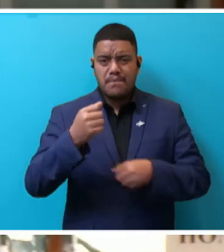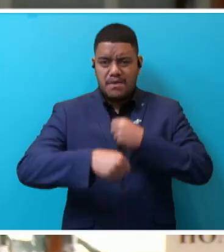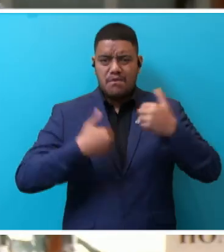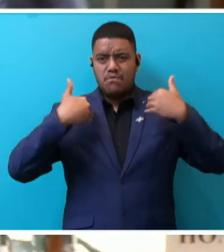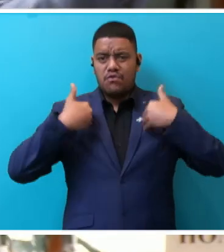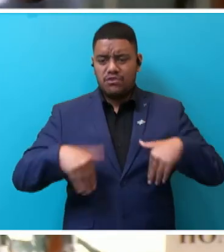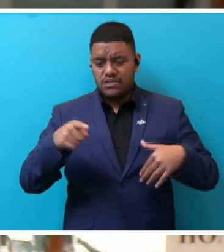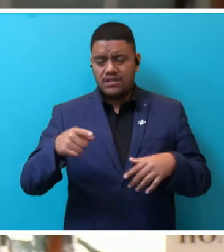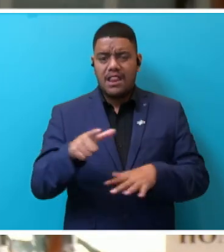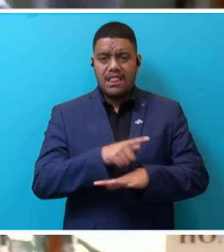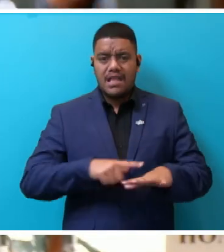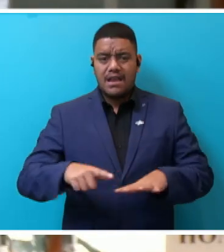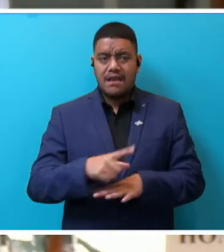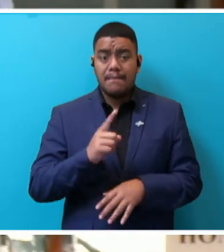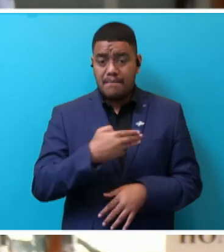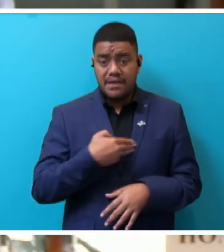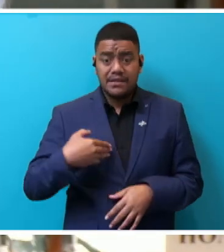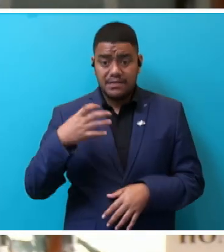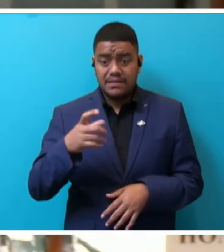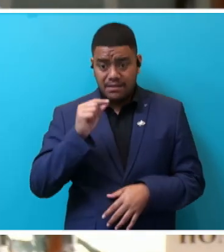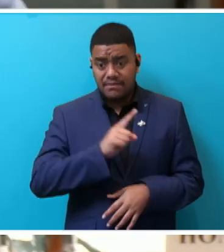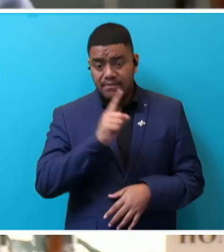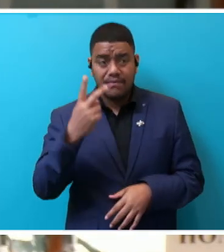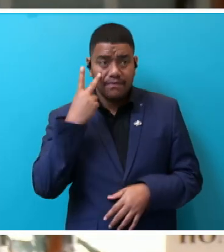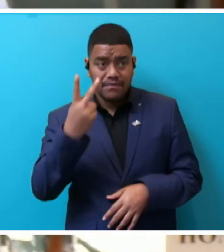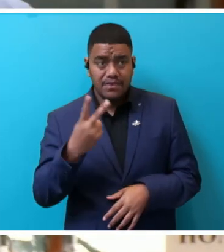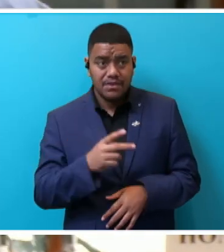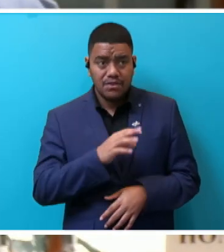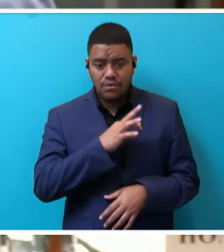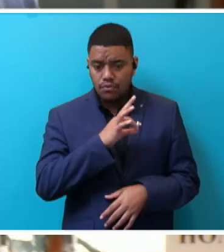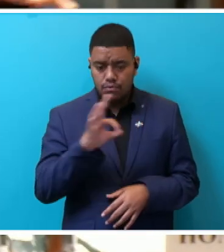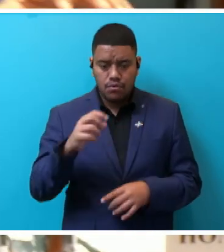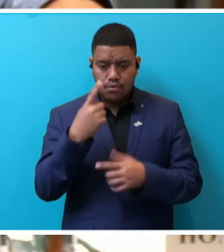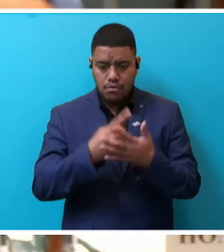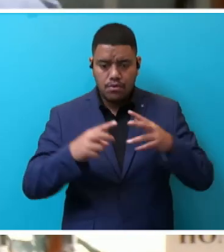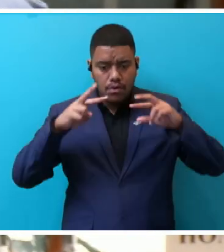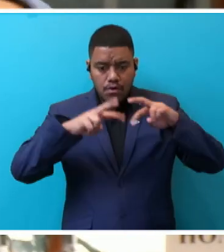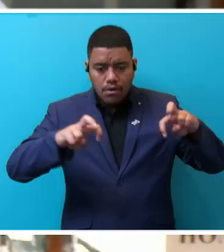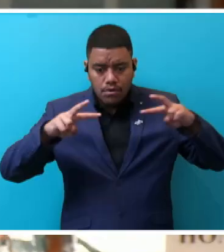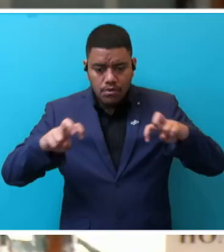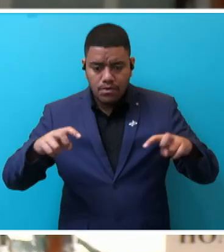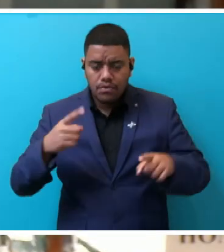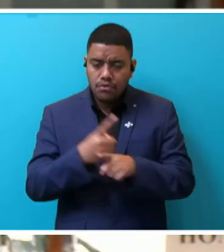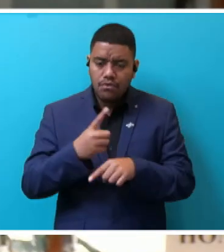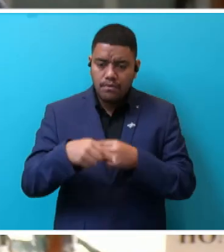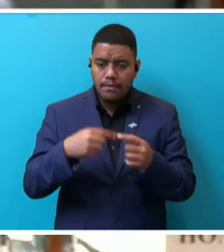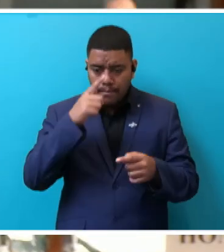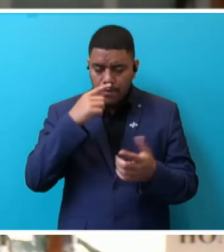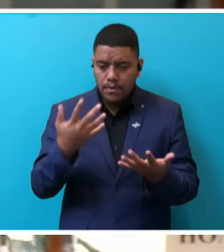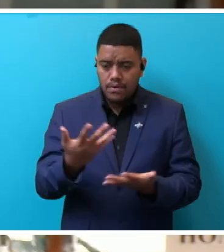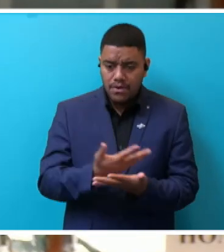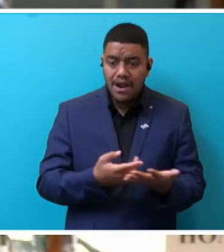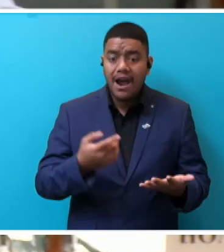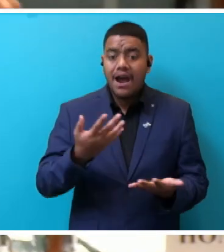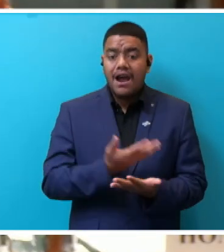potential of it. But I hope Minister, when he visits Mount Kasi, he only don't explore and don't talk to the people around it. But how are you going